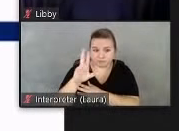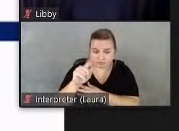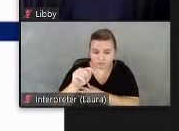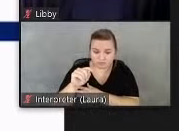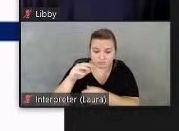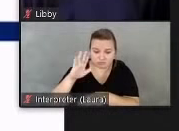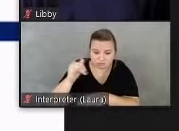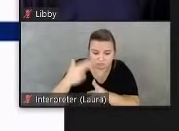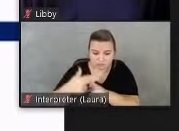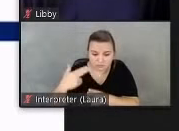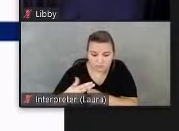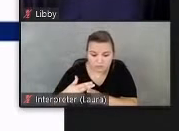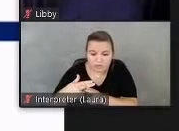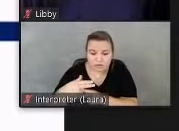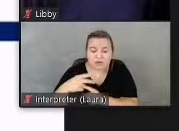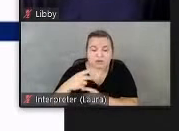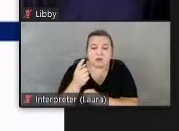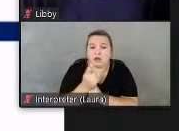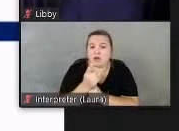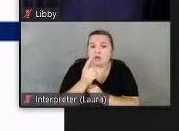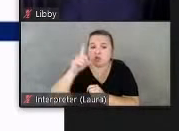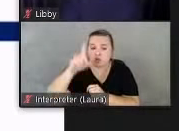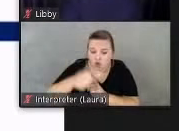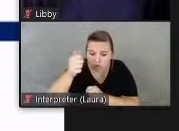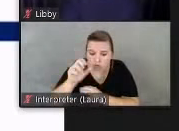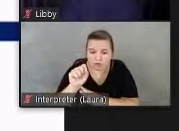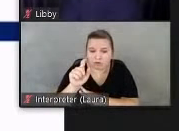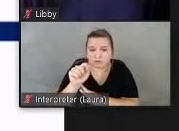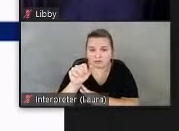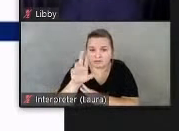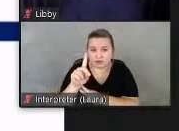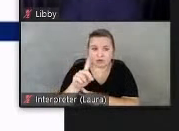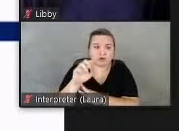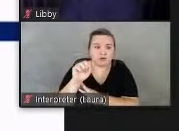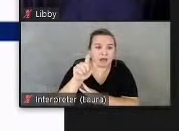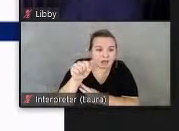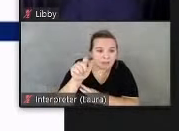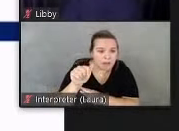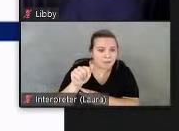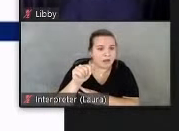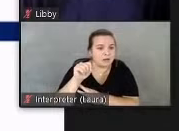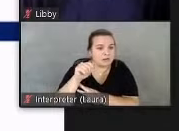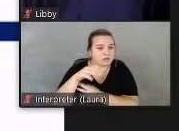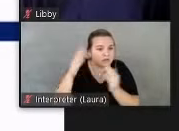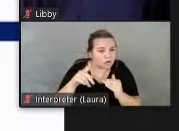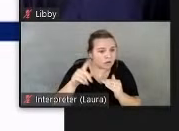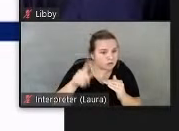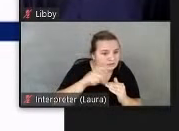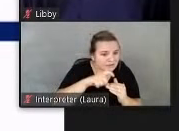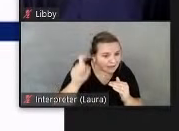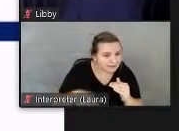Circuit, Virginia, North Carolina, South Carolina, lower standard Alabama, Georgia, Florida, lower standard by Texas, lower standard